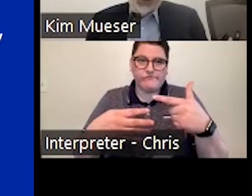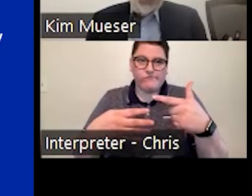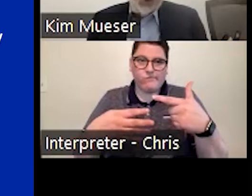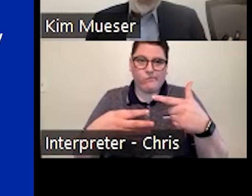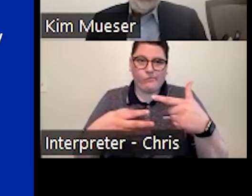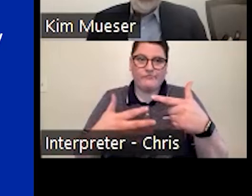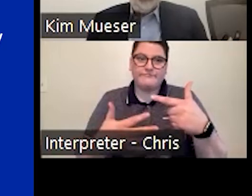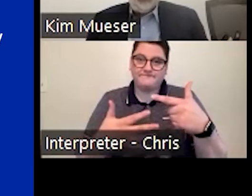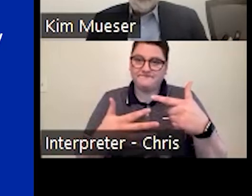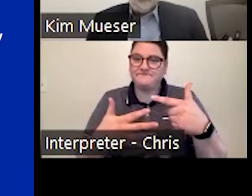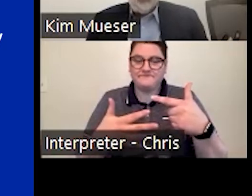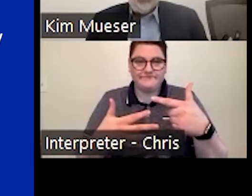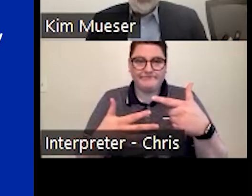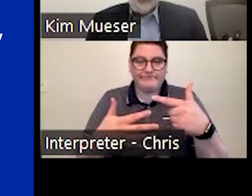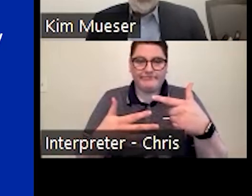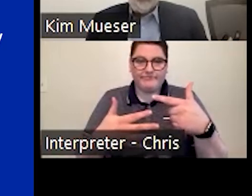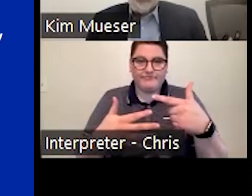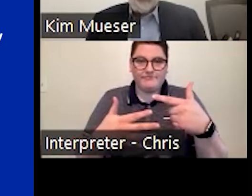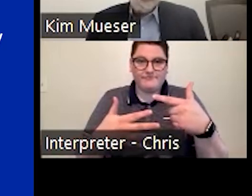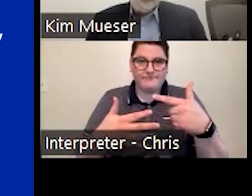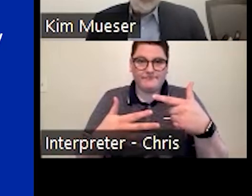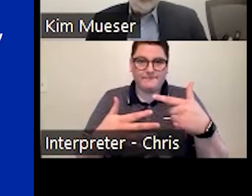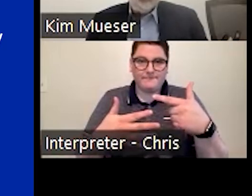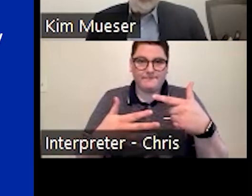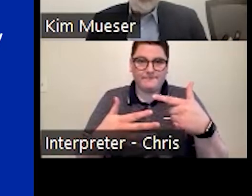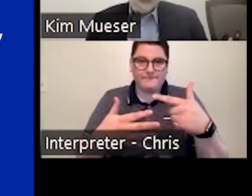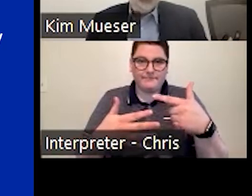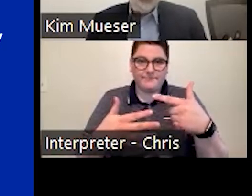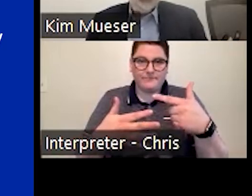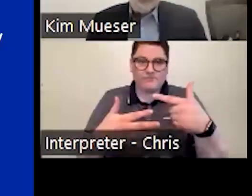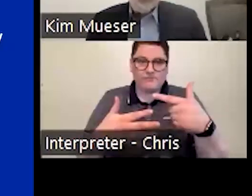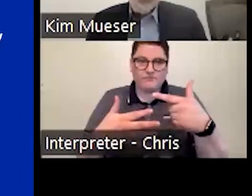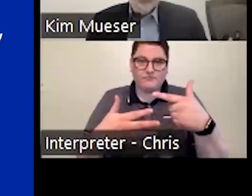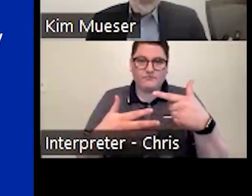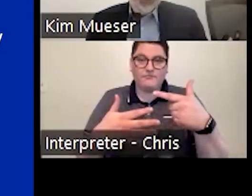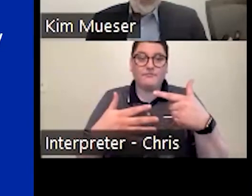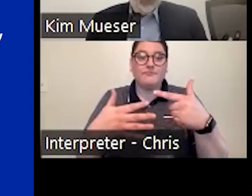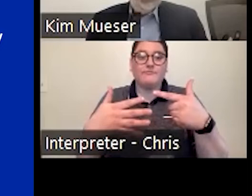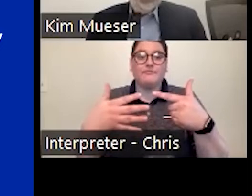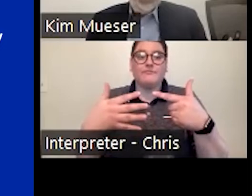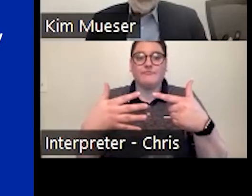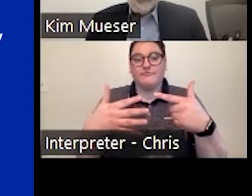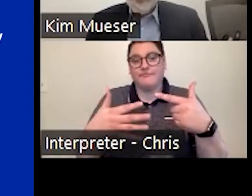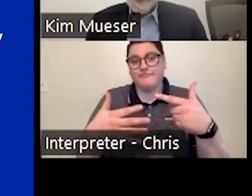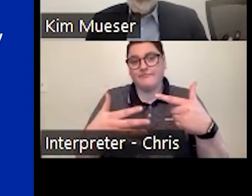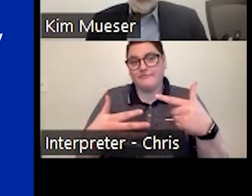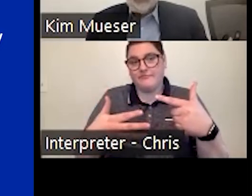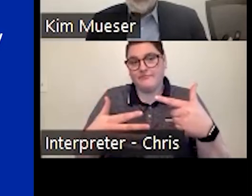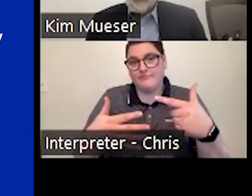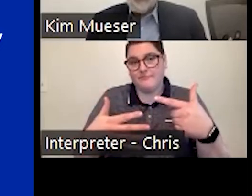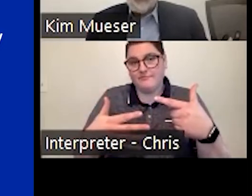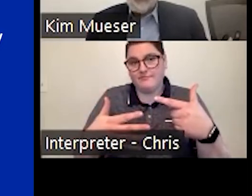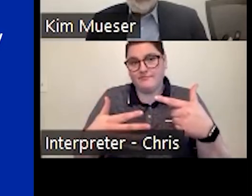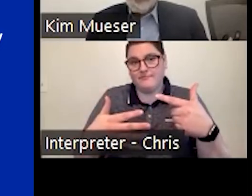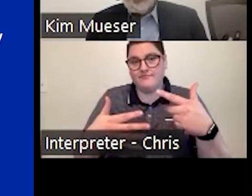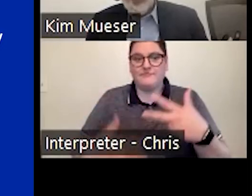But the brief program did appear also to produce a significant benefit in PTSD and other symptoms. This is the only